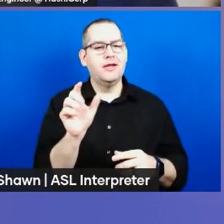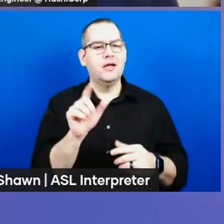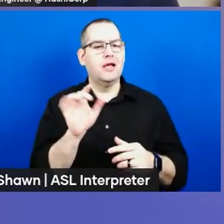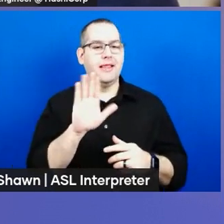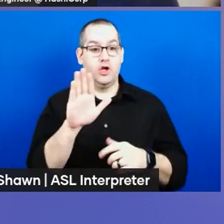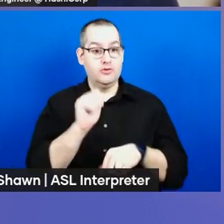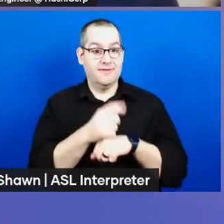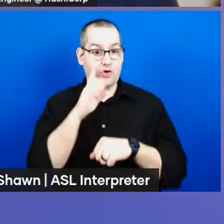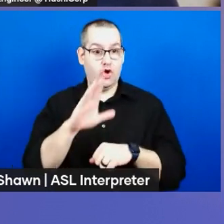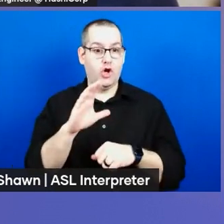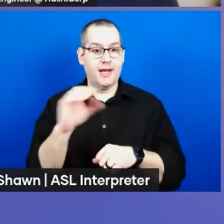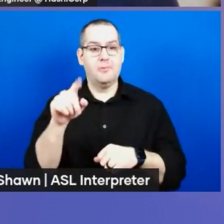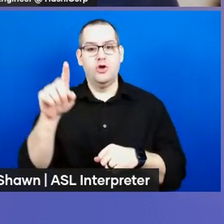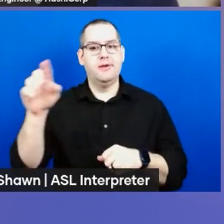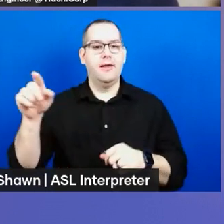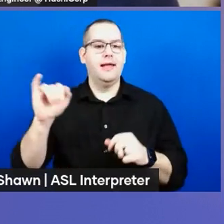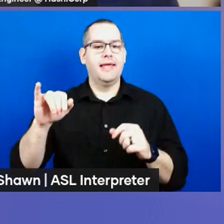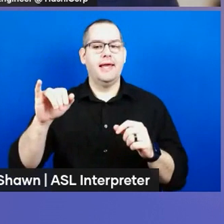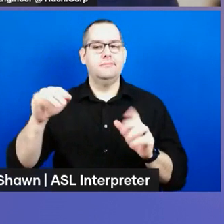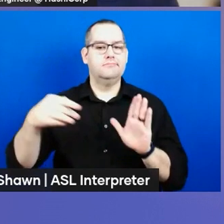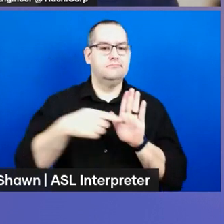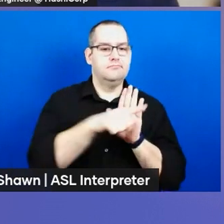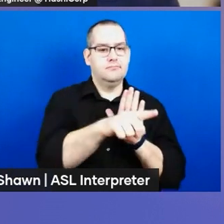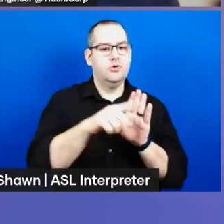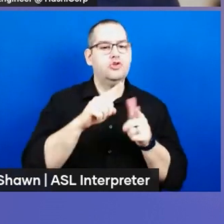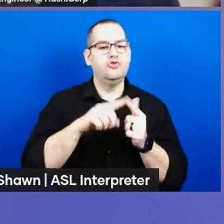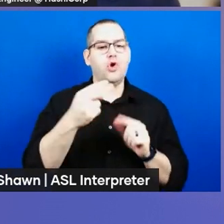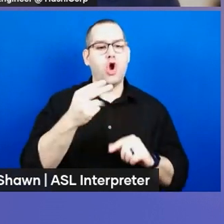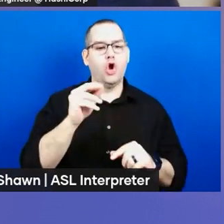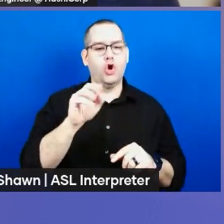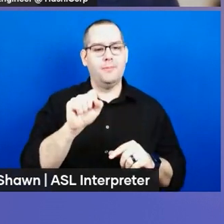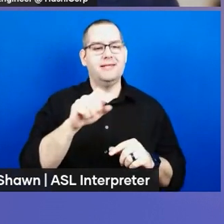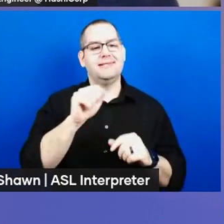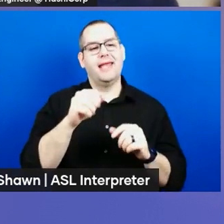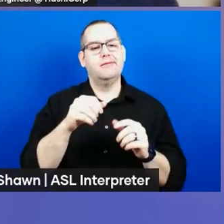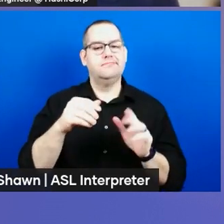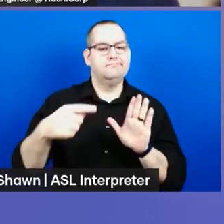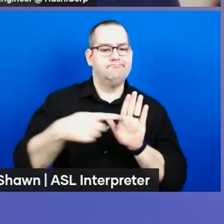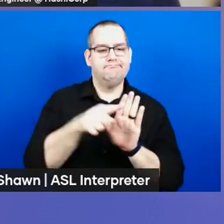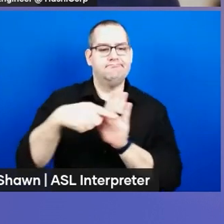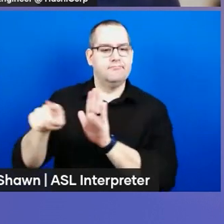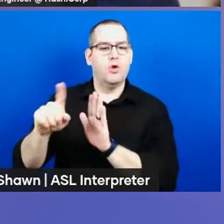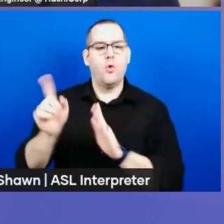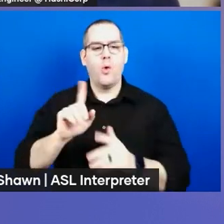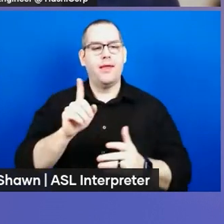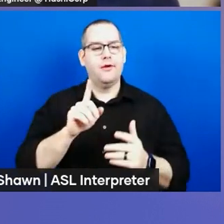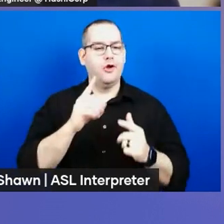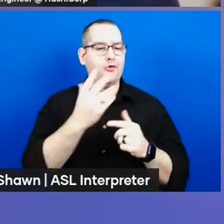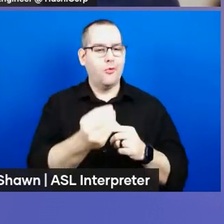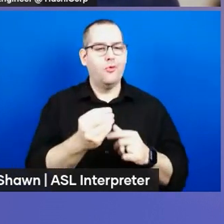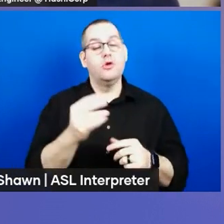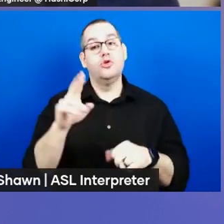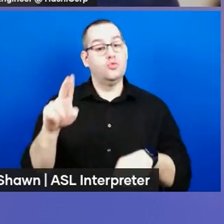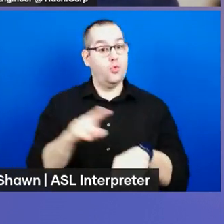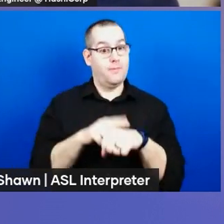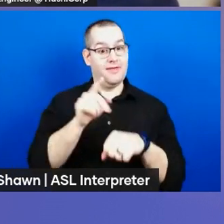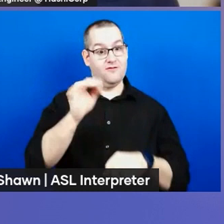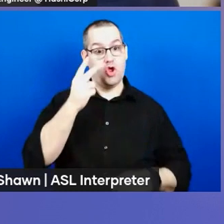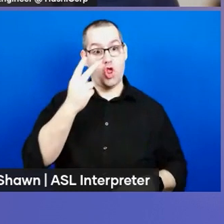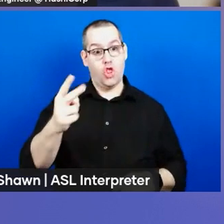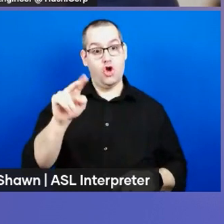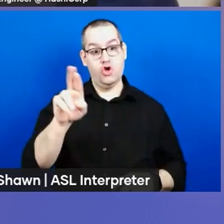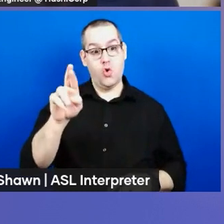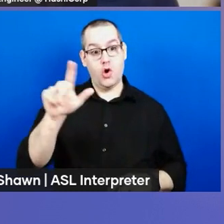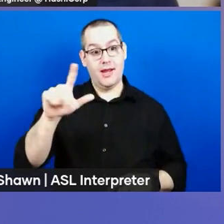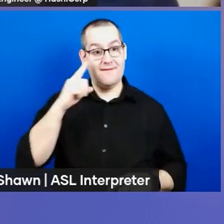you can just point it directly at Hermes, and it can route all of those things for you. So normally, if you look at the URLs for